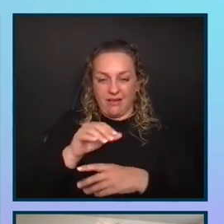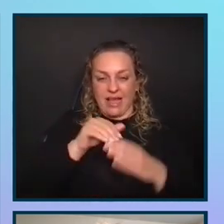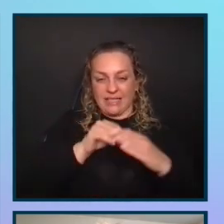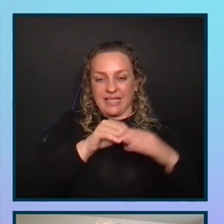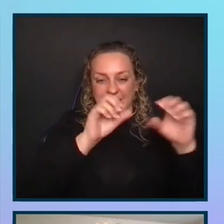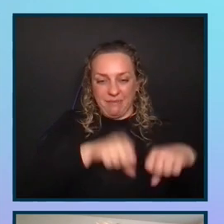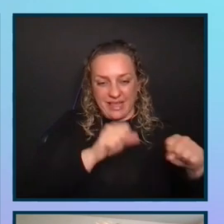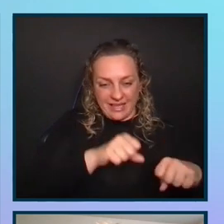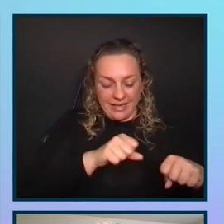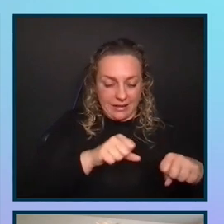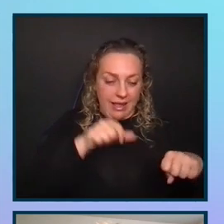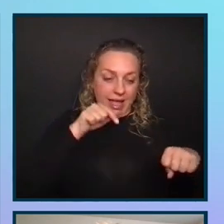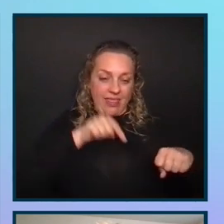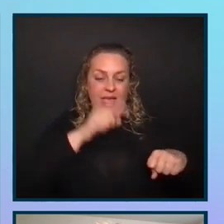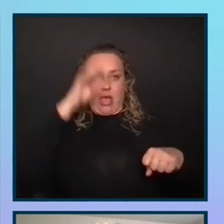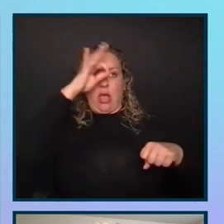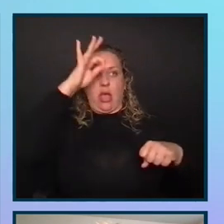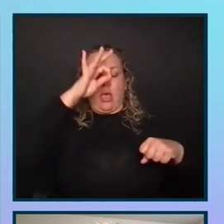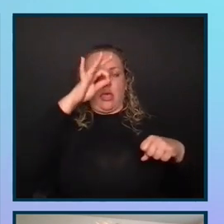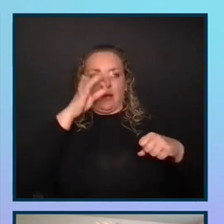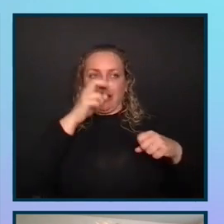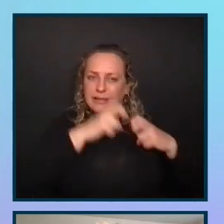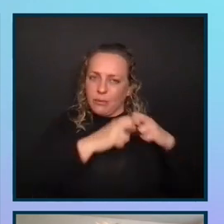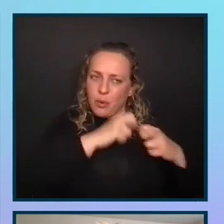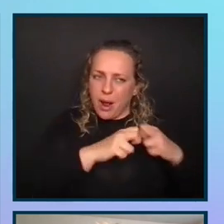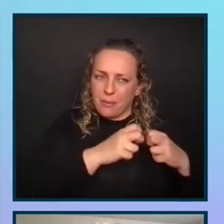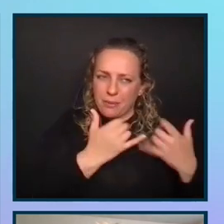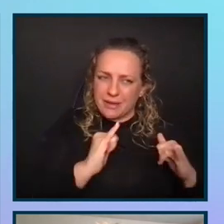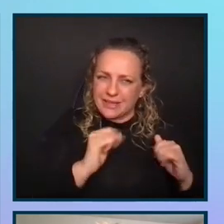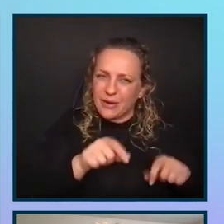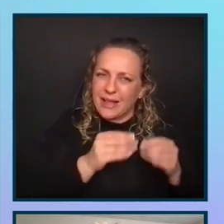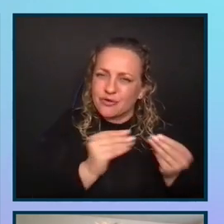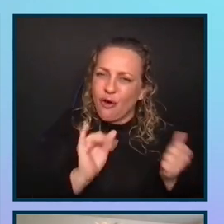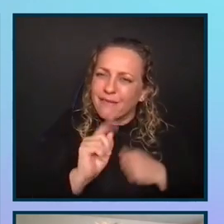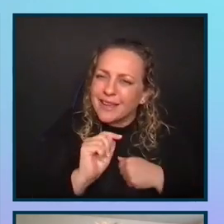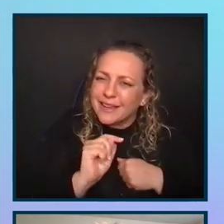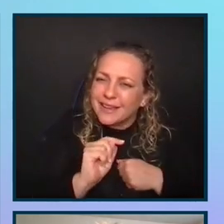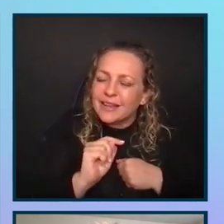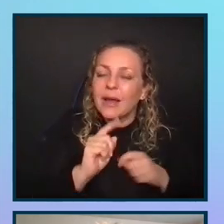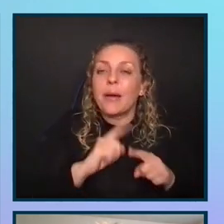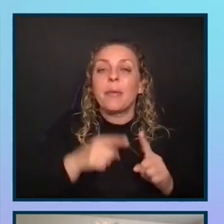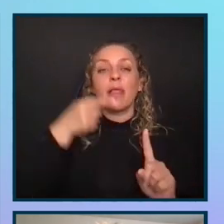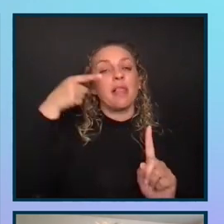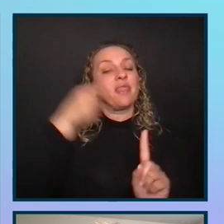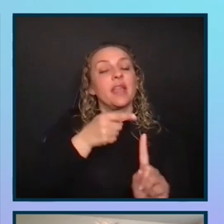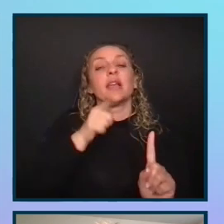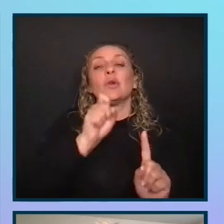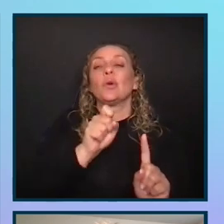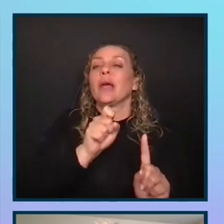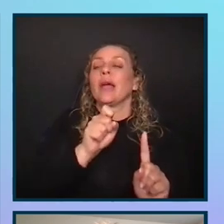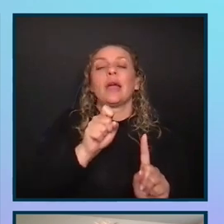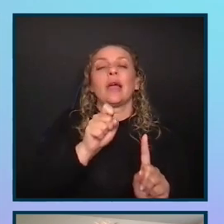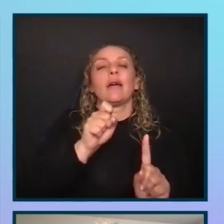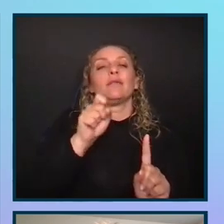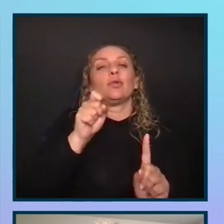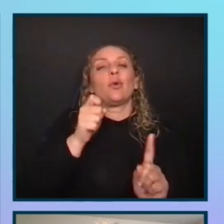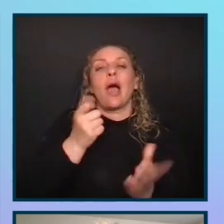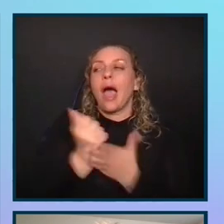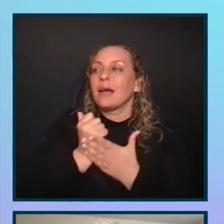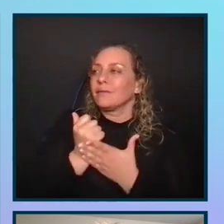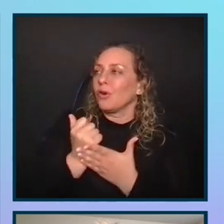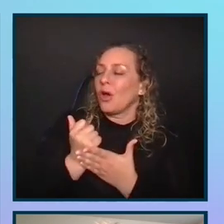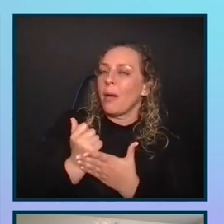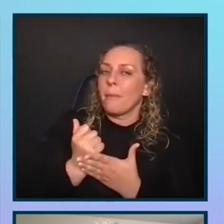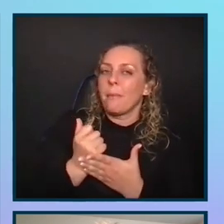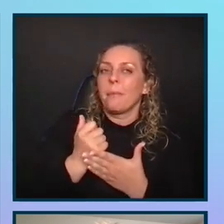problem. That's a problem that can be solved. There's lots of ways to solve that. But the issue, the thing is, you can solve it yourself. It can be solved step